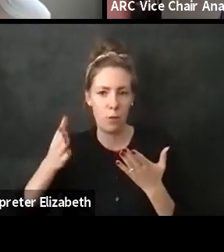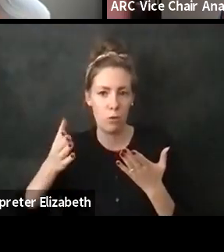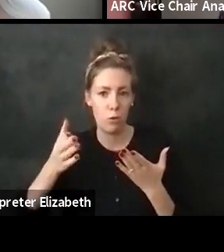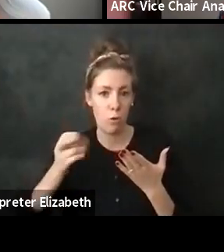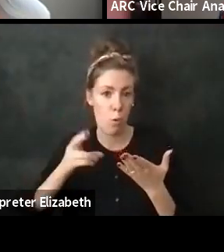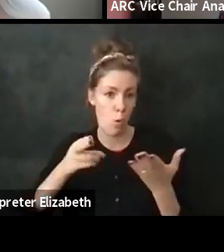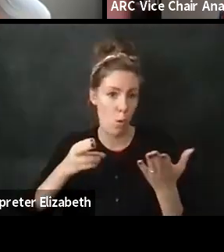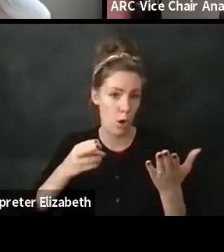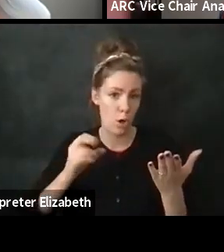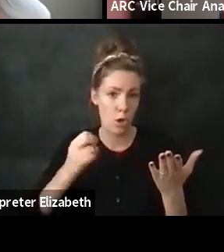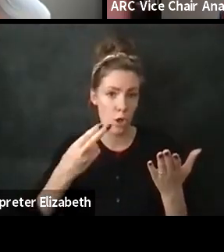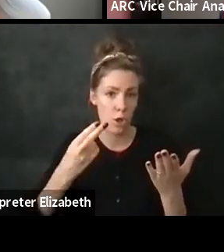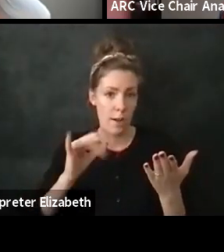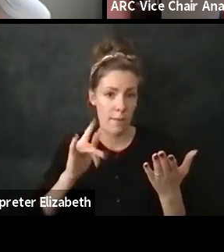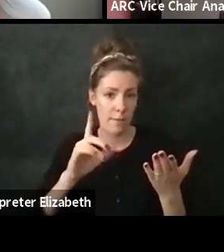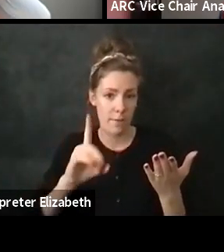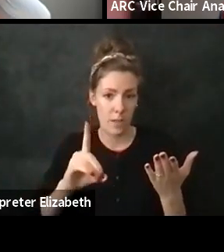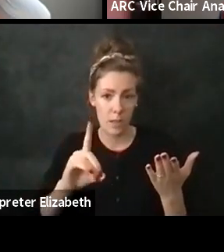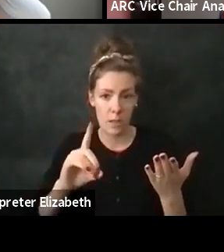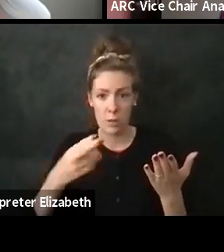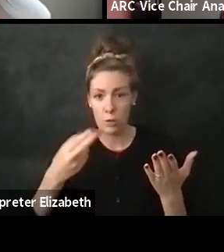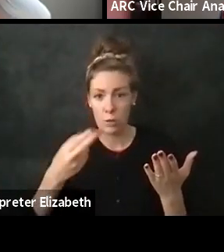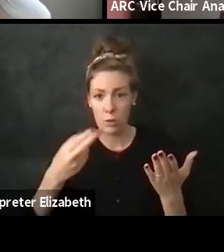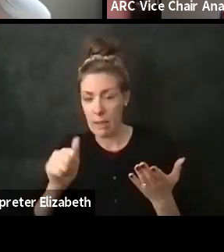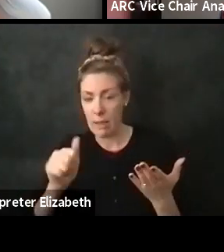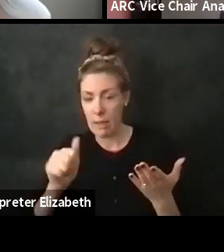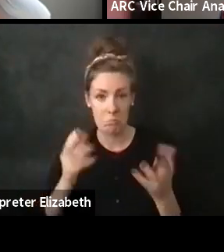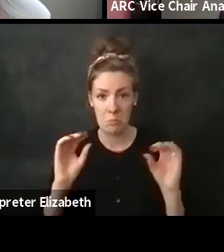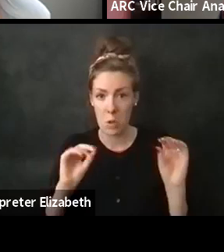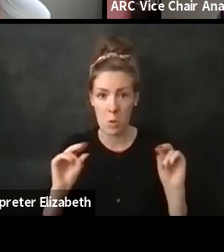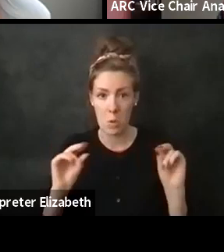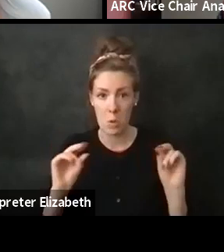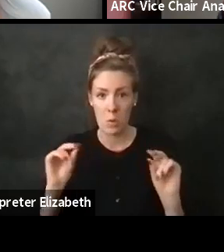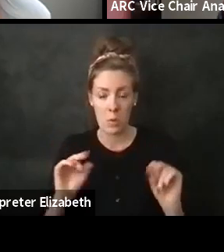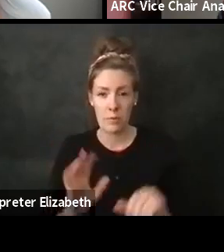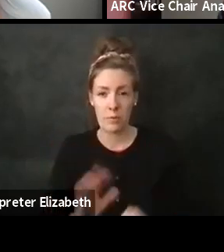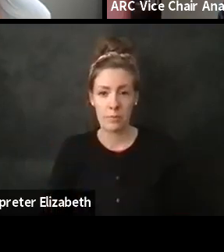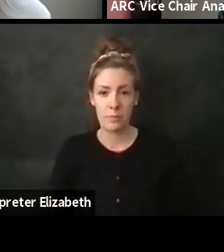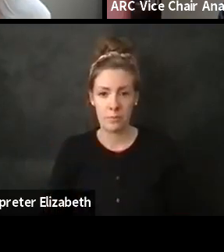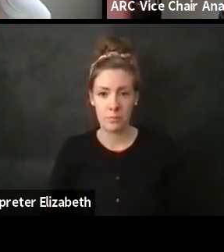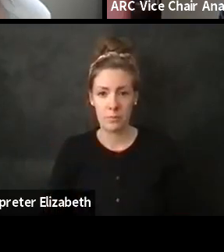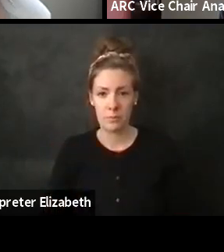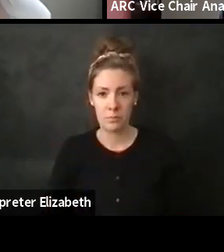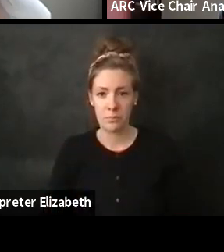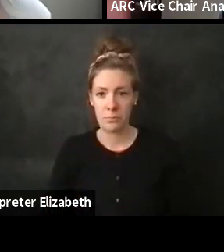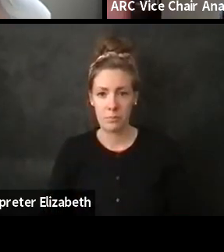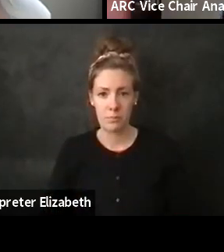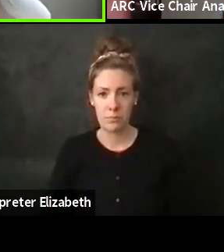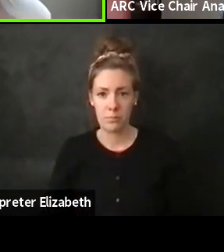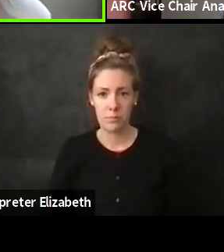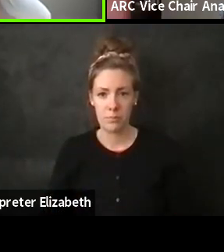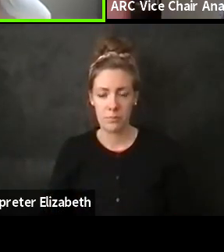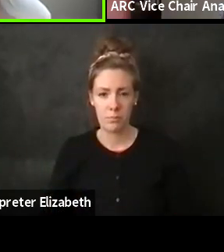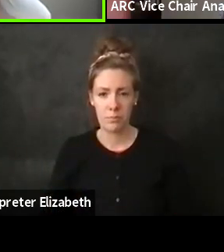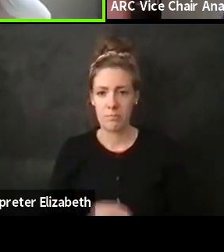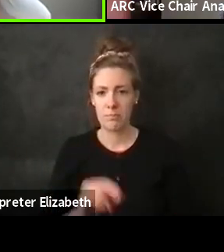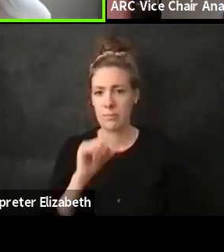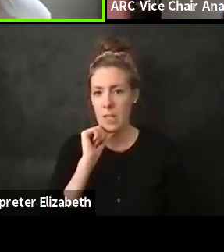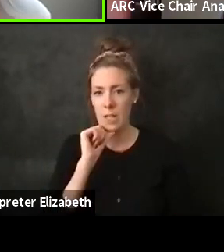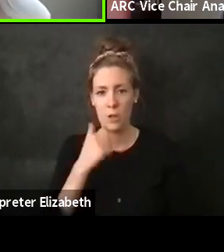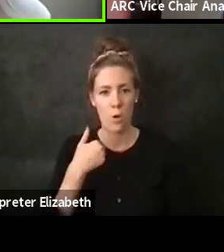Chair Sheffield or Vice Chair Horta have any information on that or can remember that. Okay. Shalee, any information? I don't have